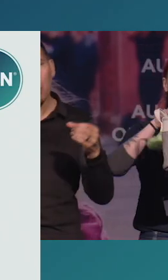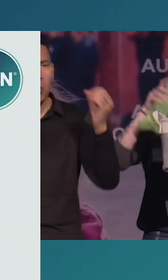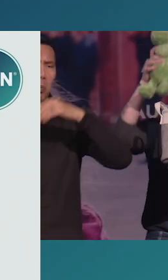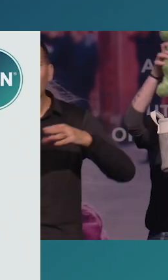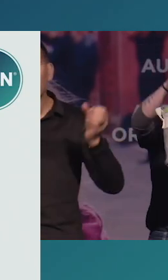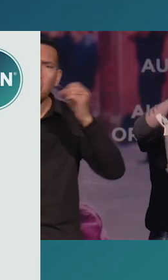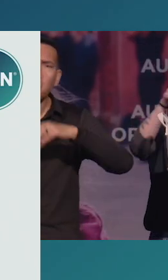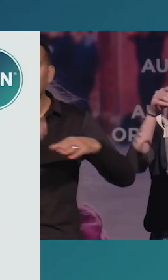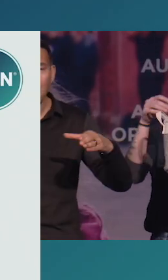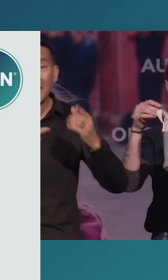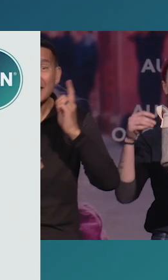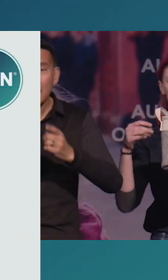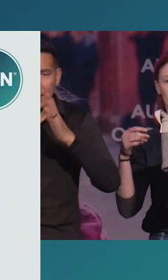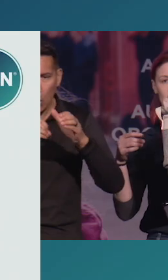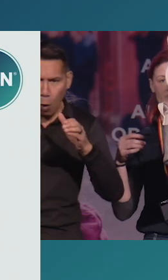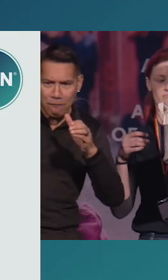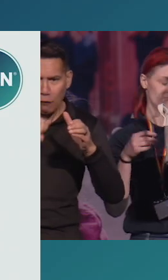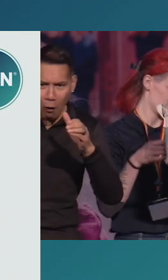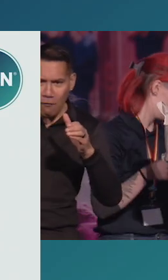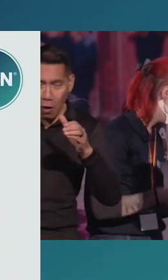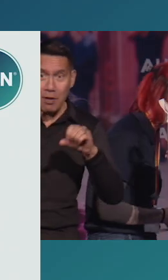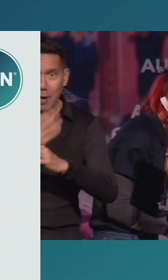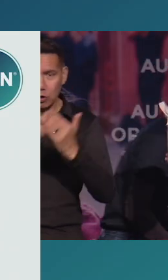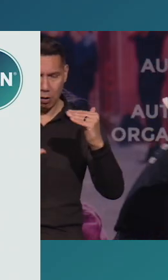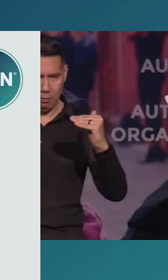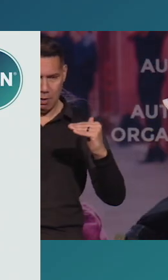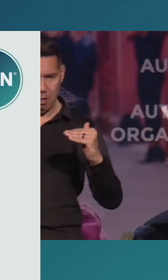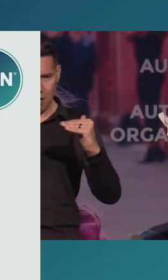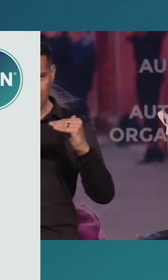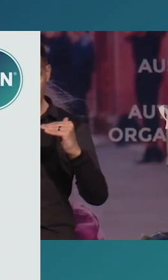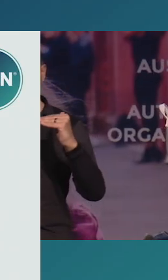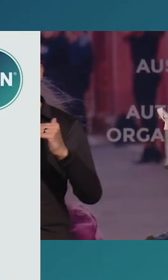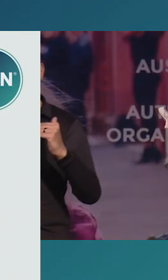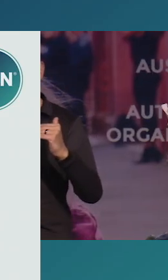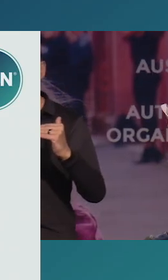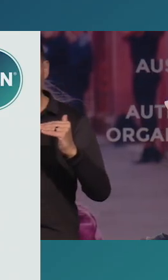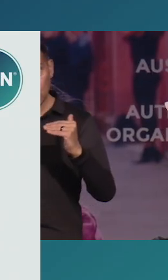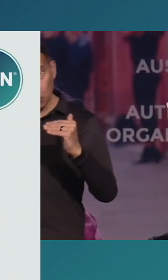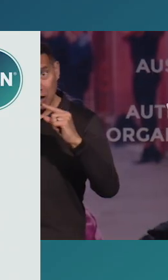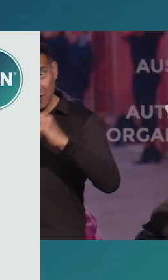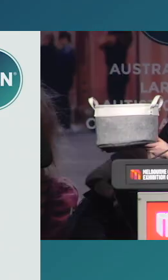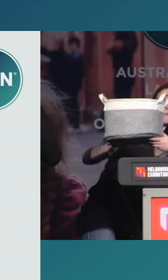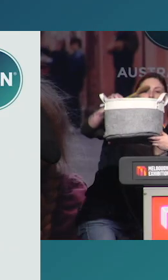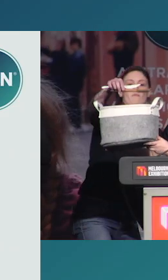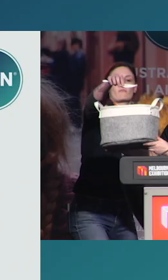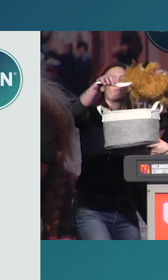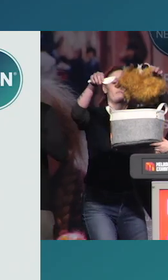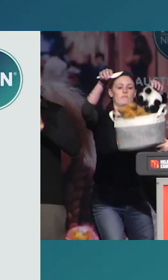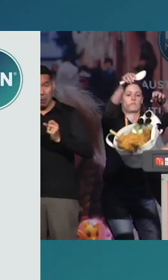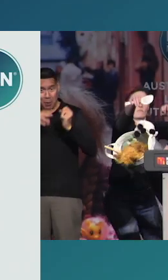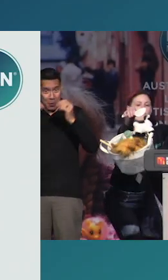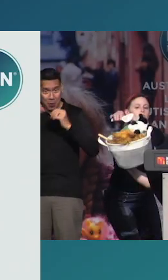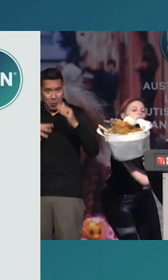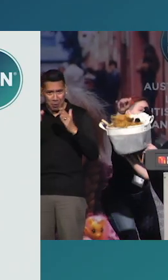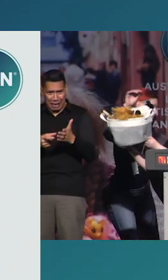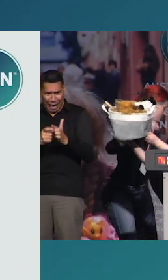in and take items out so it isn't too heavy or too light. And when you're neurodivergent, it can be really hard to take items out of our